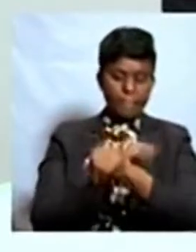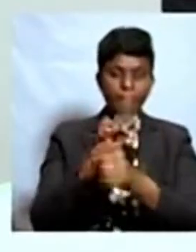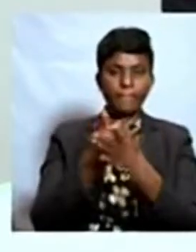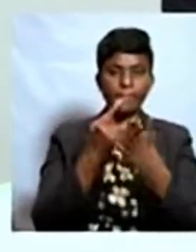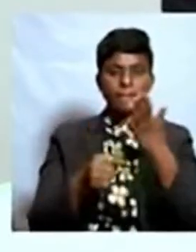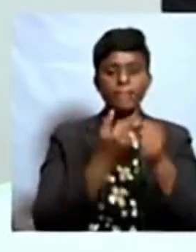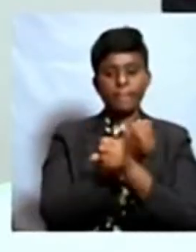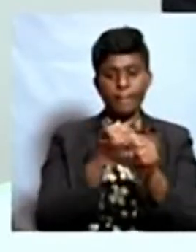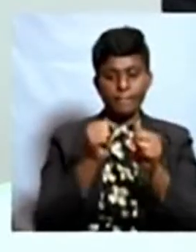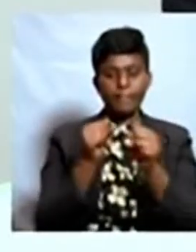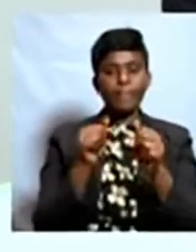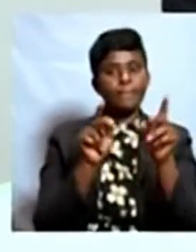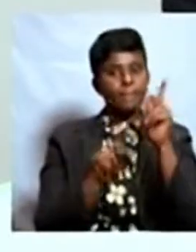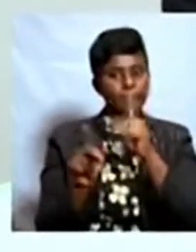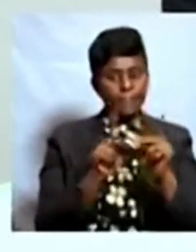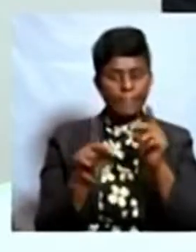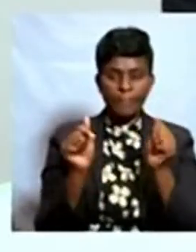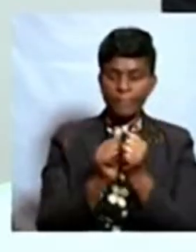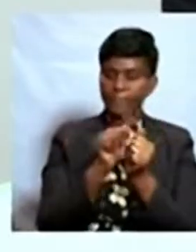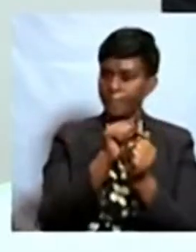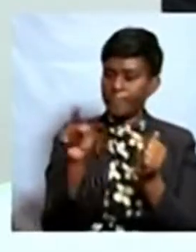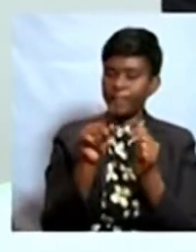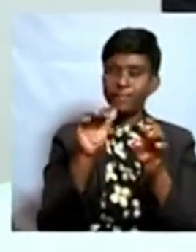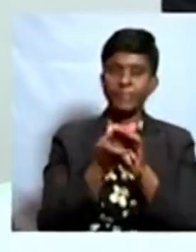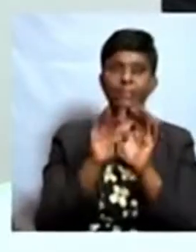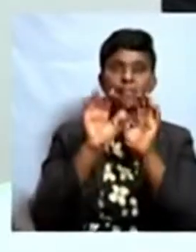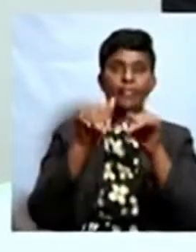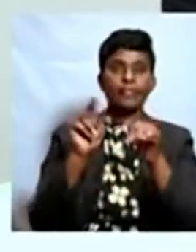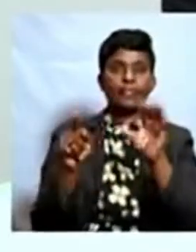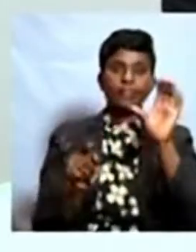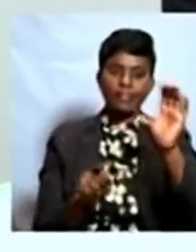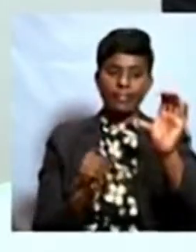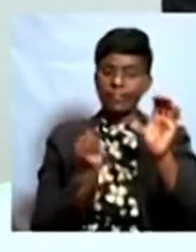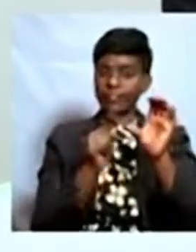of passengers and crew on board. C,